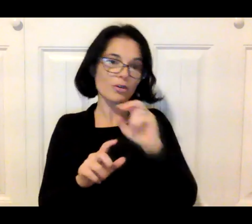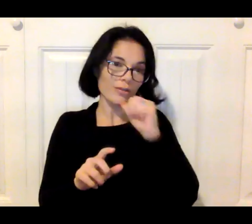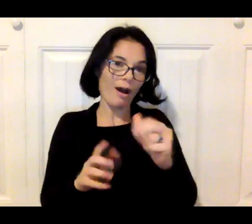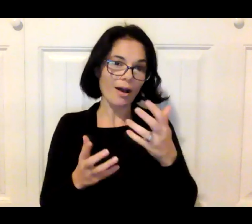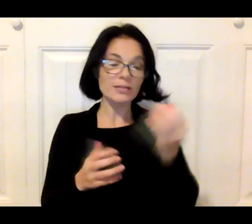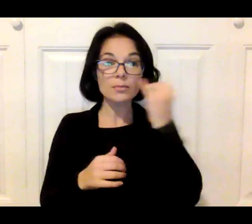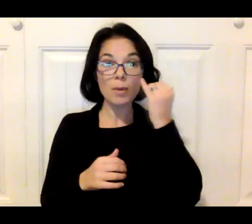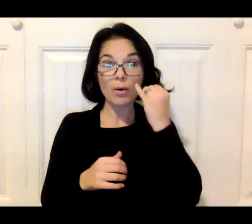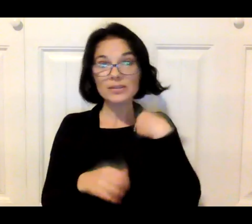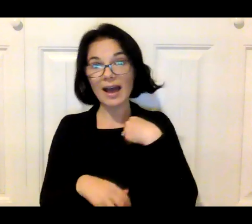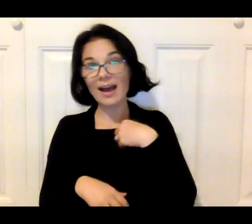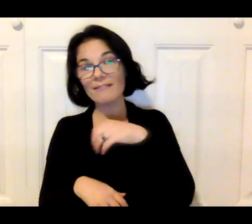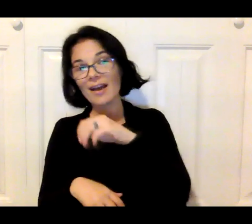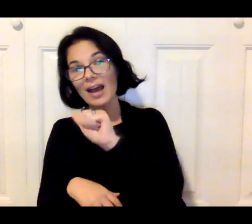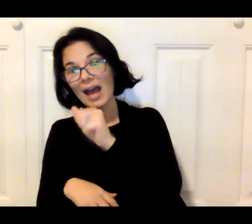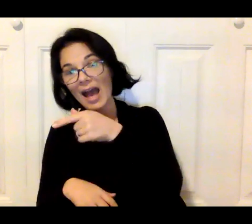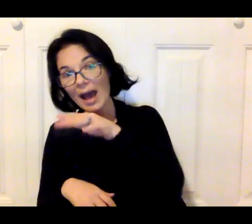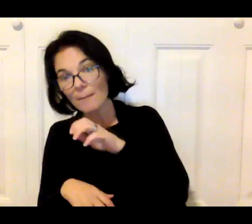for example, but you don't have to.